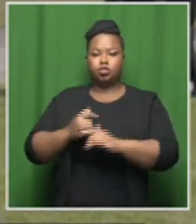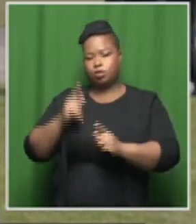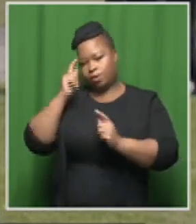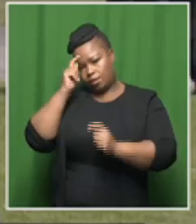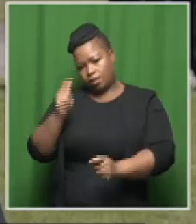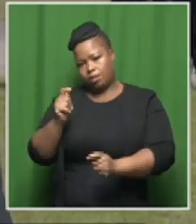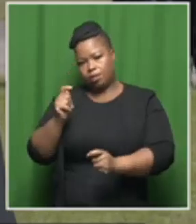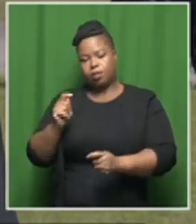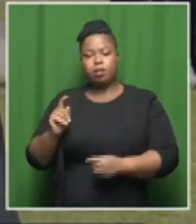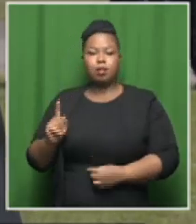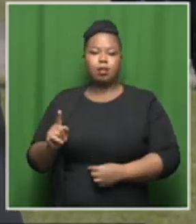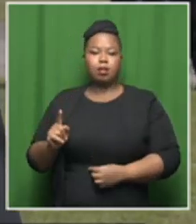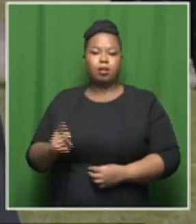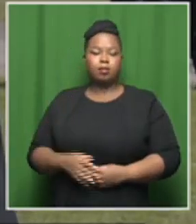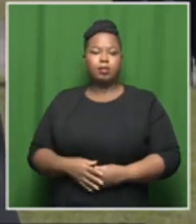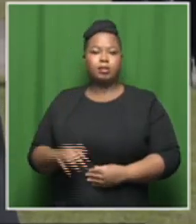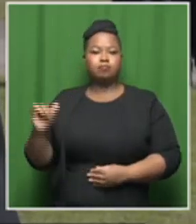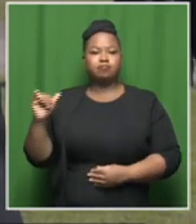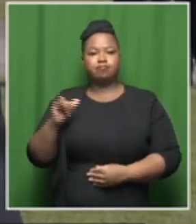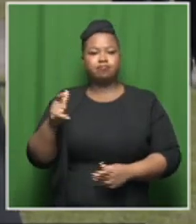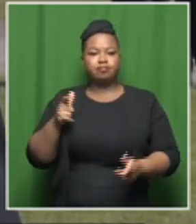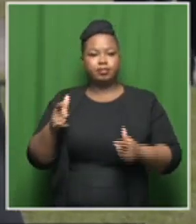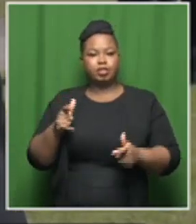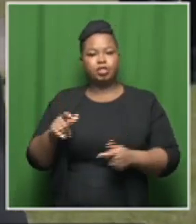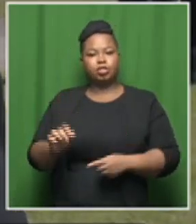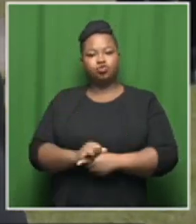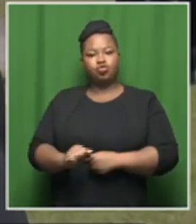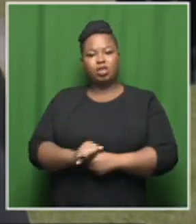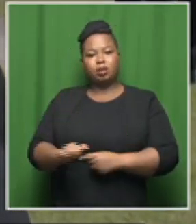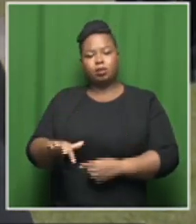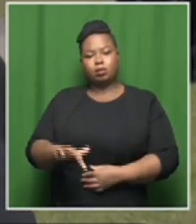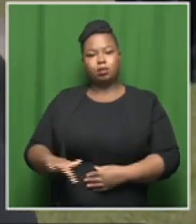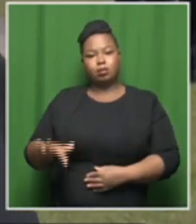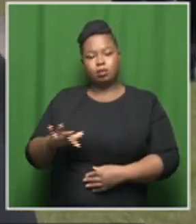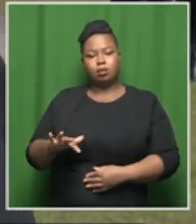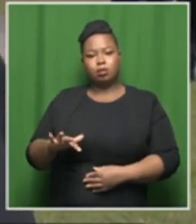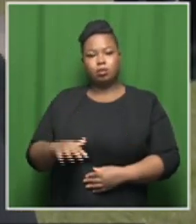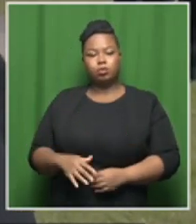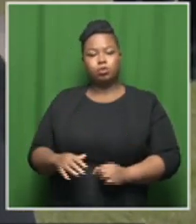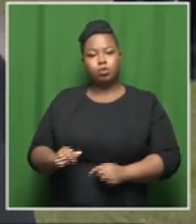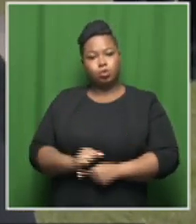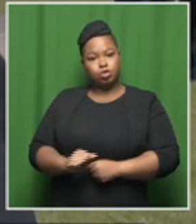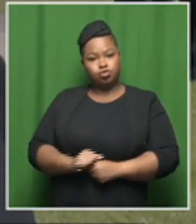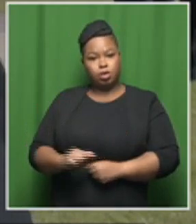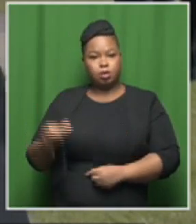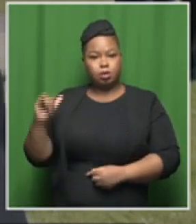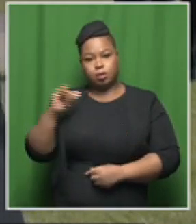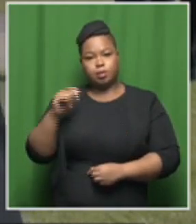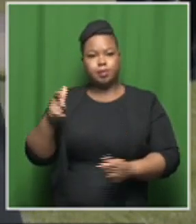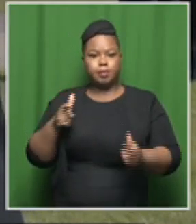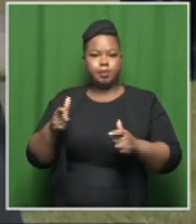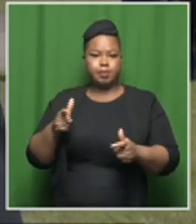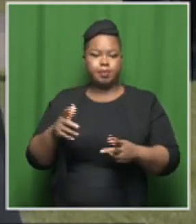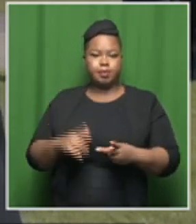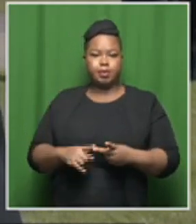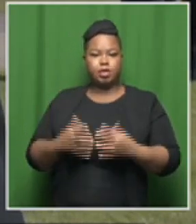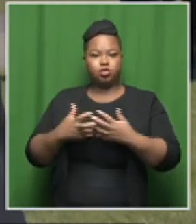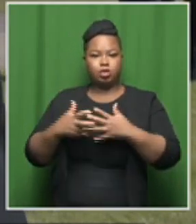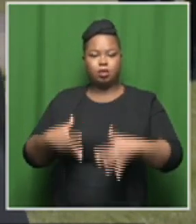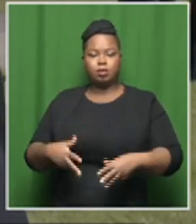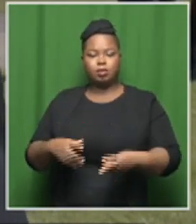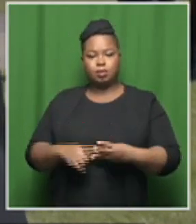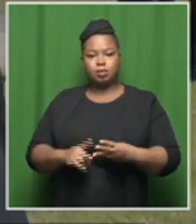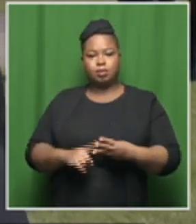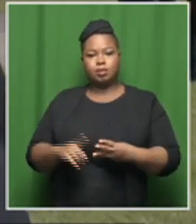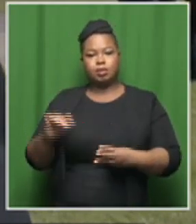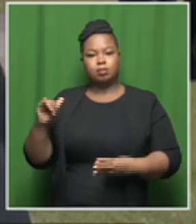recognized aviation training facility. We train airline pilots, engineers